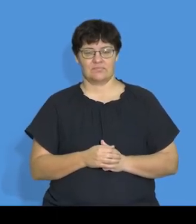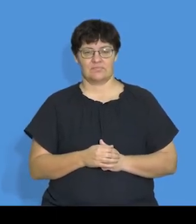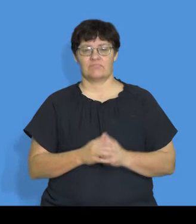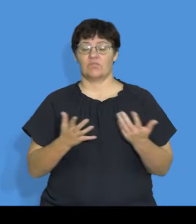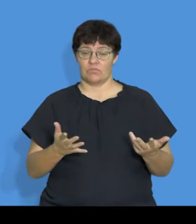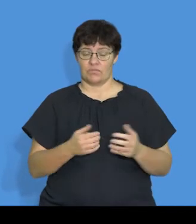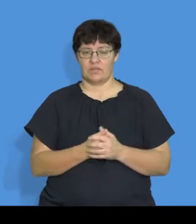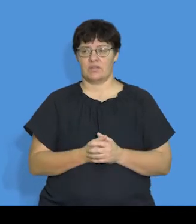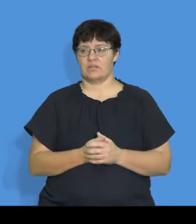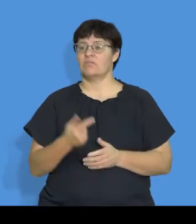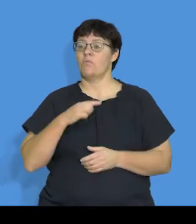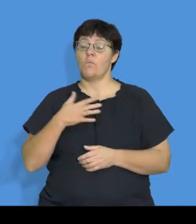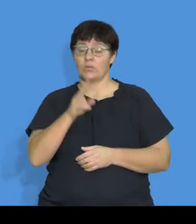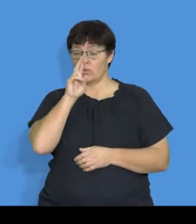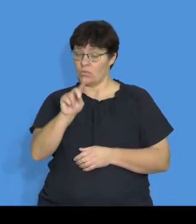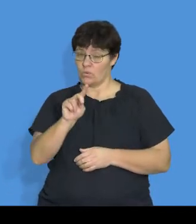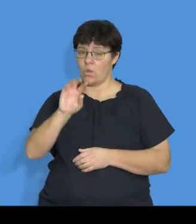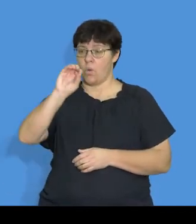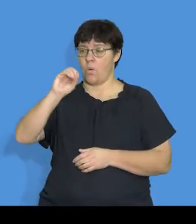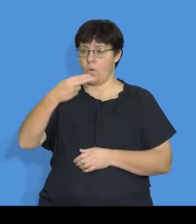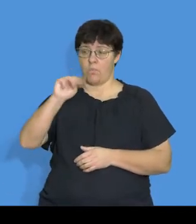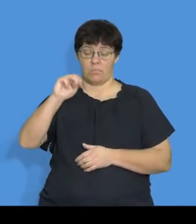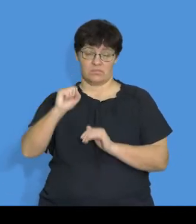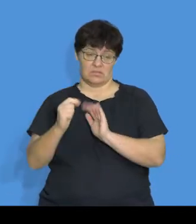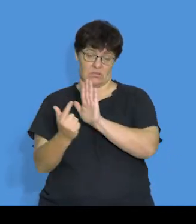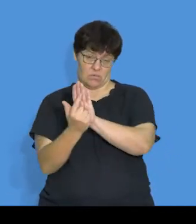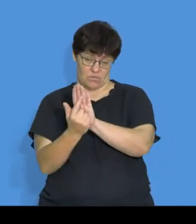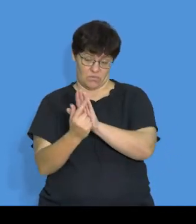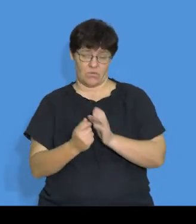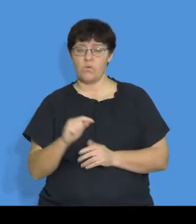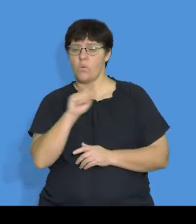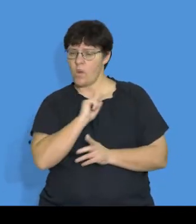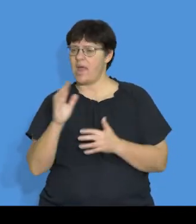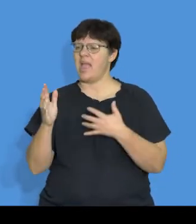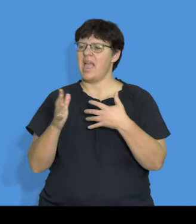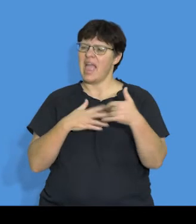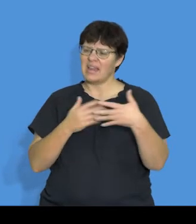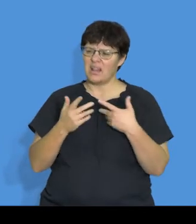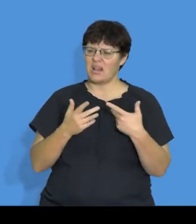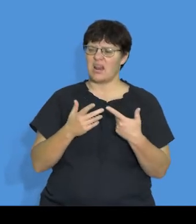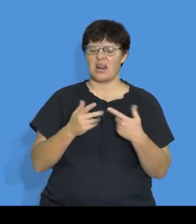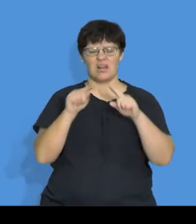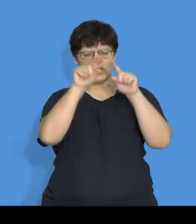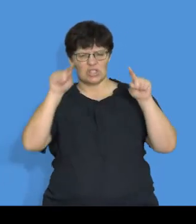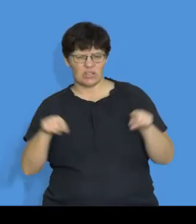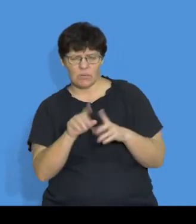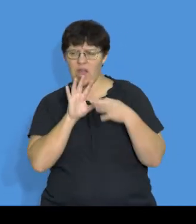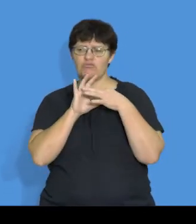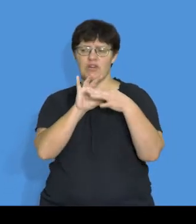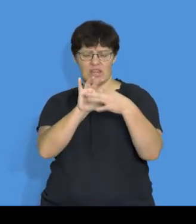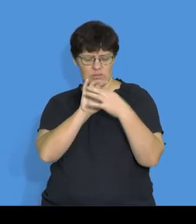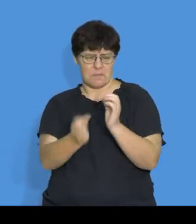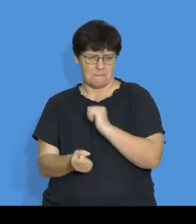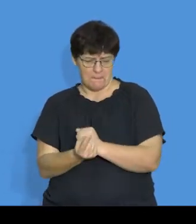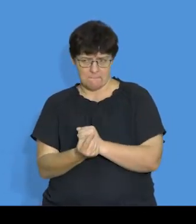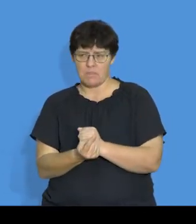Right, so we want to look at the Ohm's law, okay, because we are dealing with circuits that talks about the relationship that exists